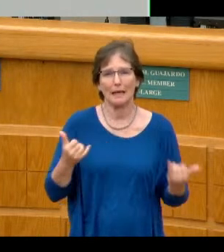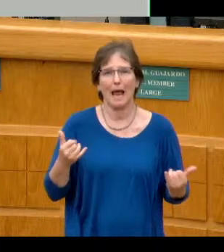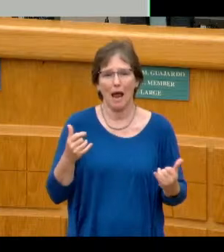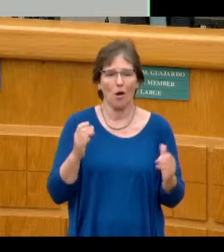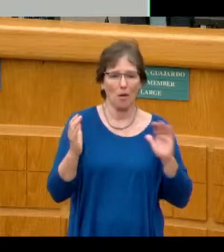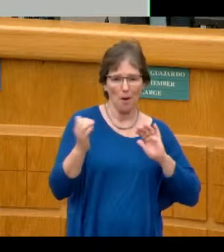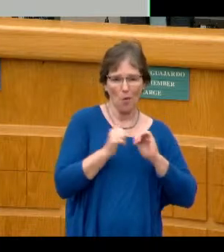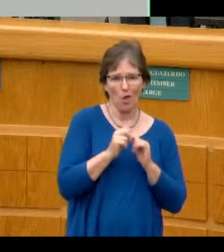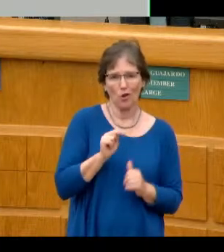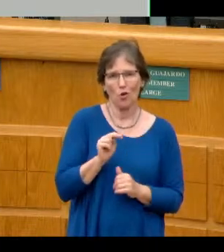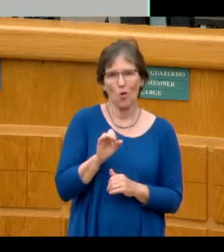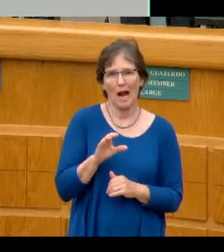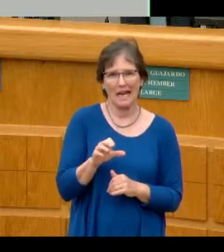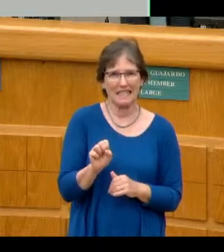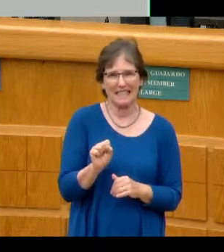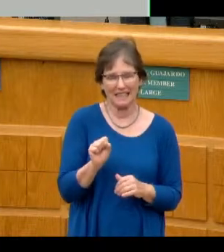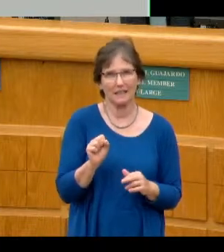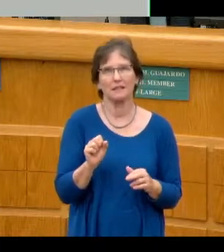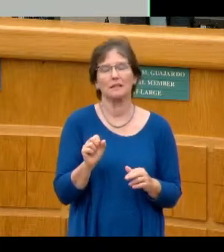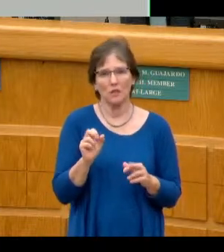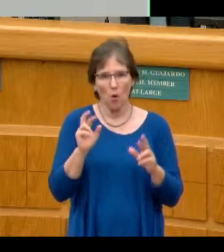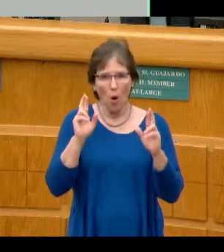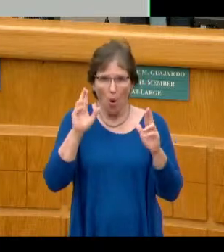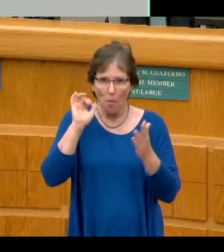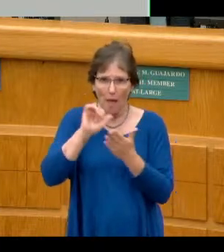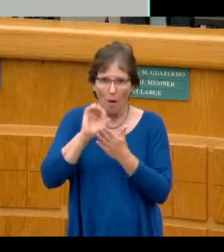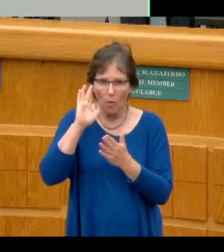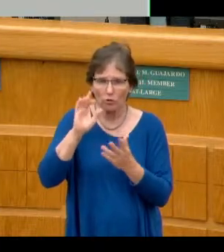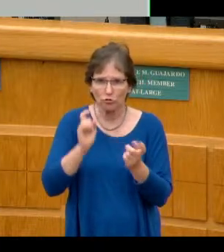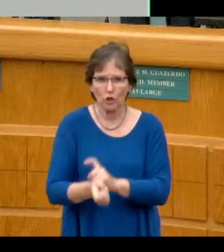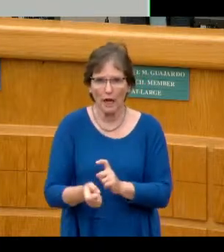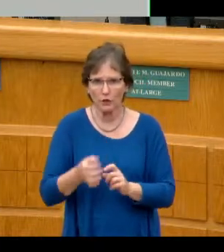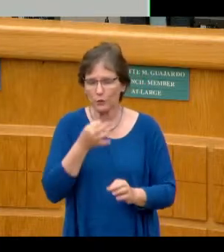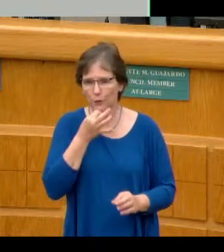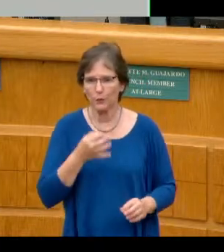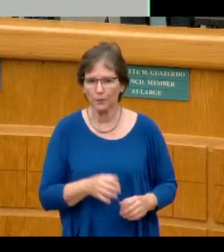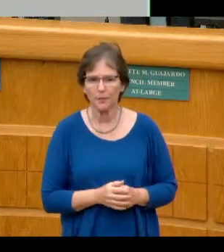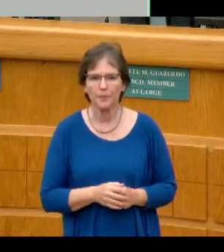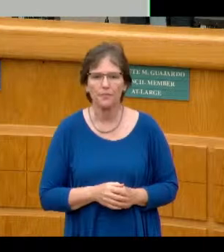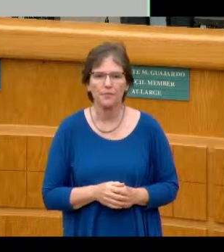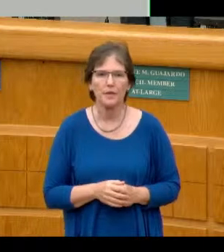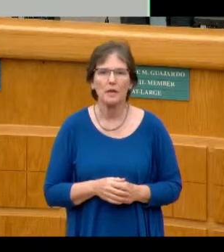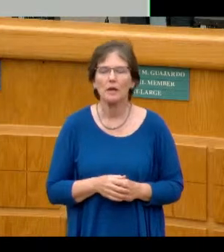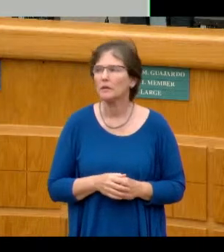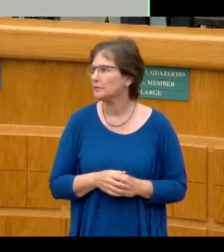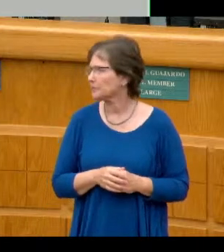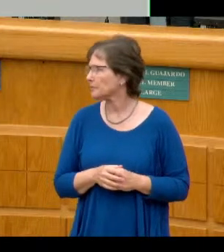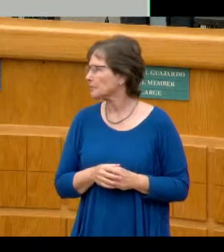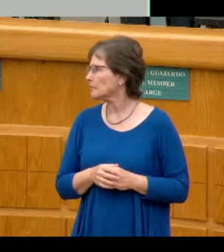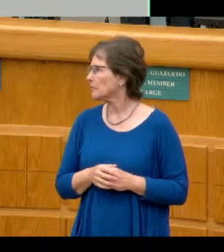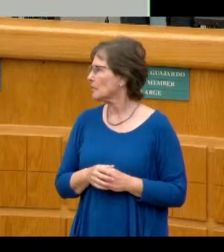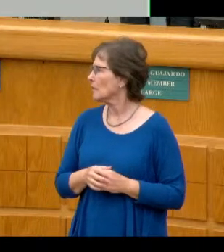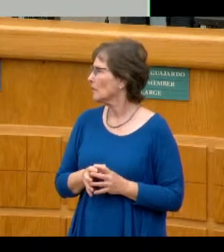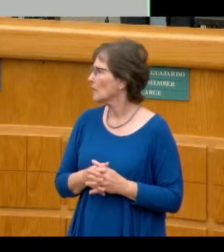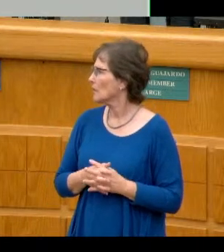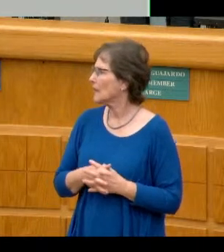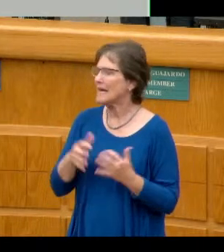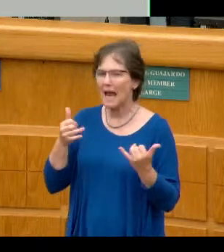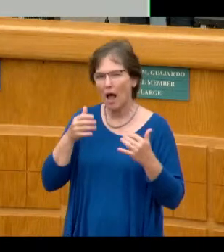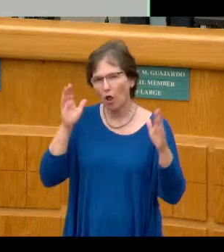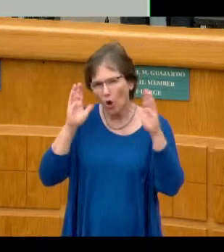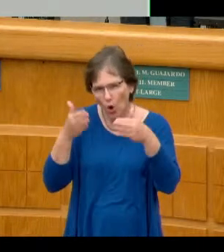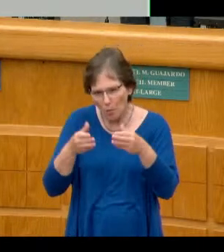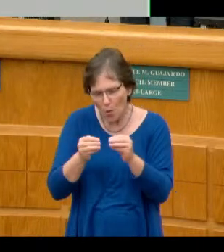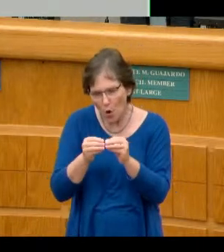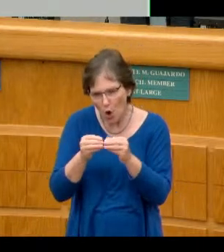in the cases that are occurring there. So much so that on average more people are dying per day from COVID